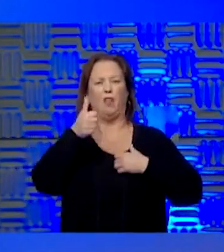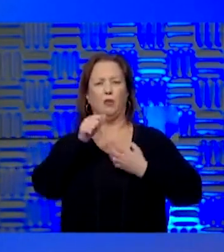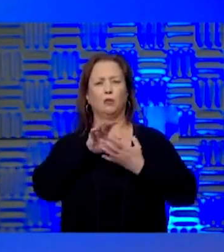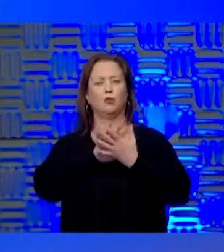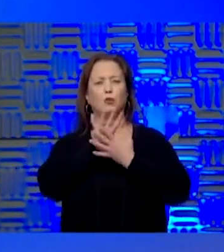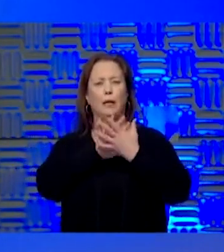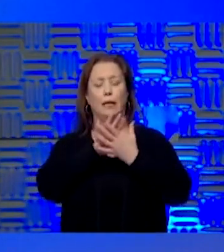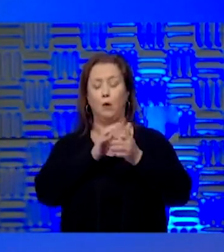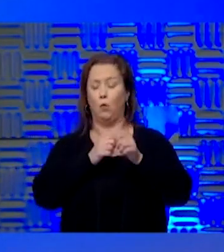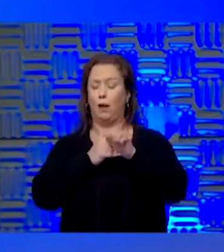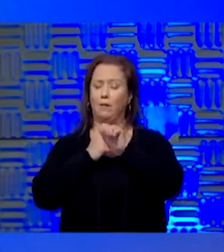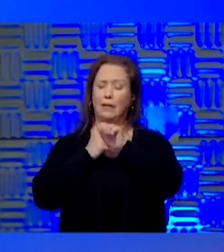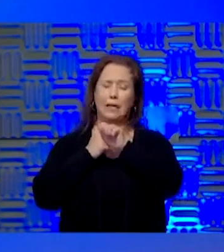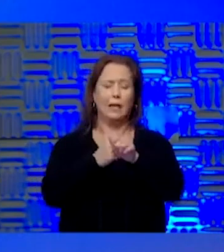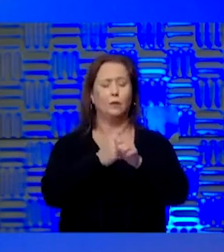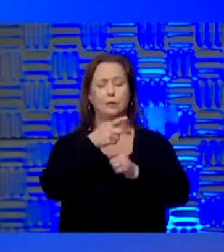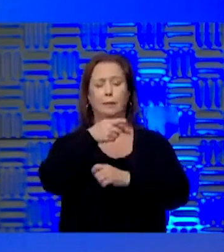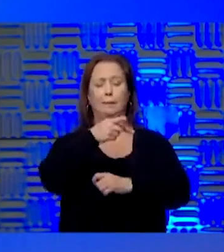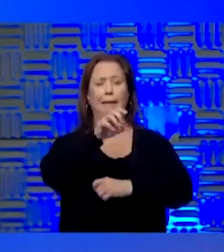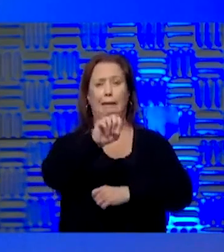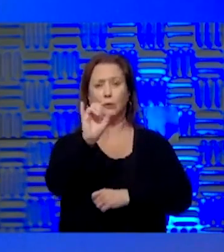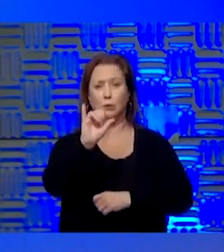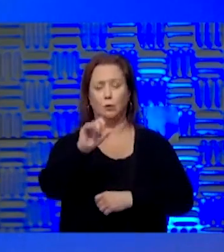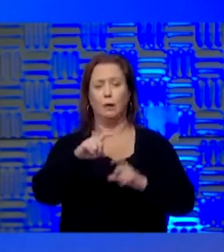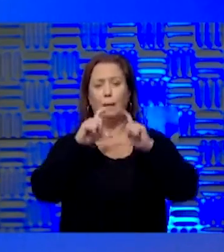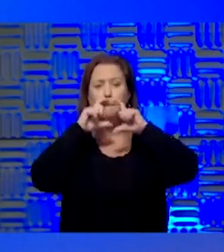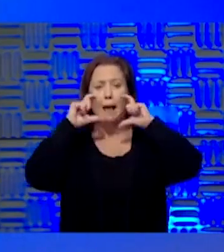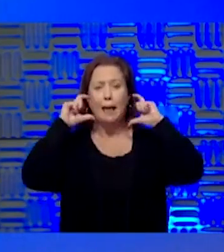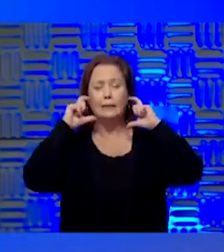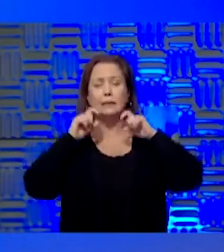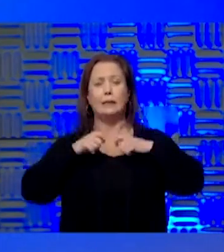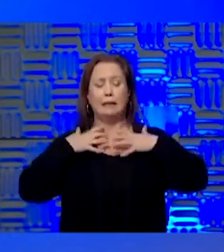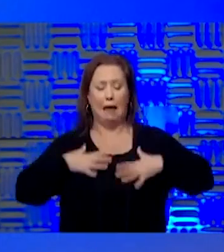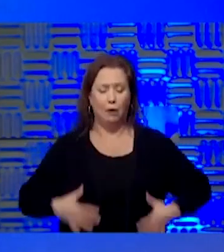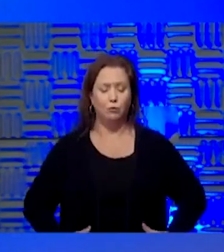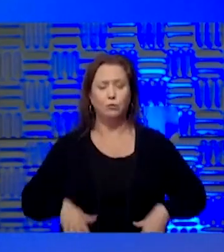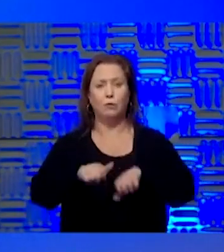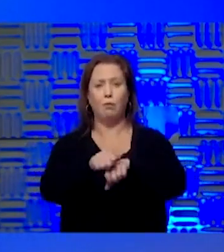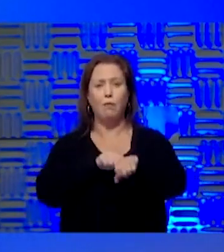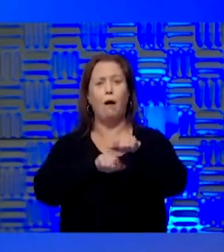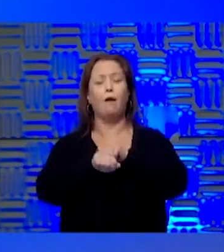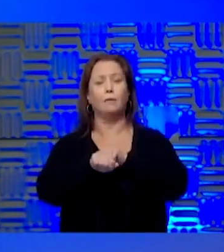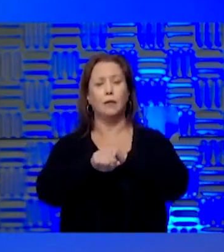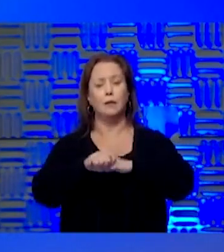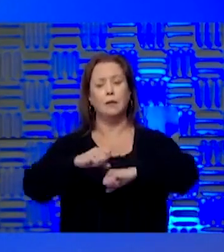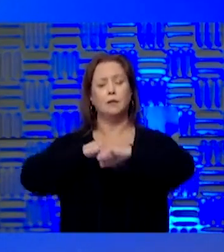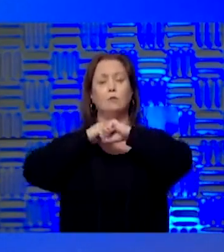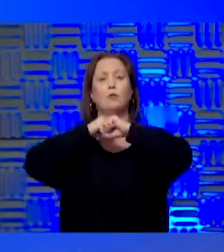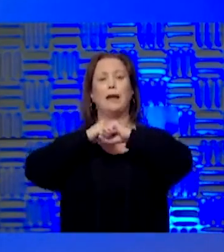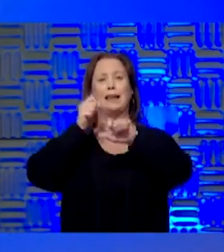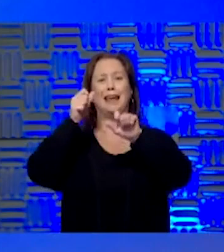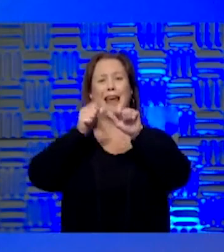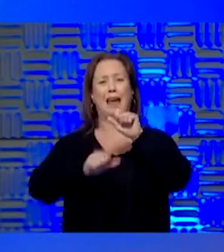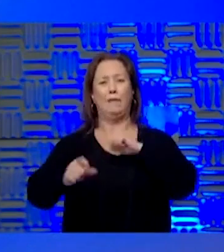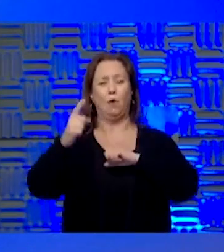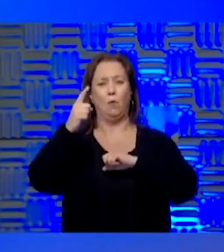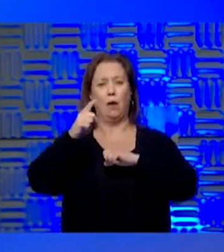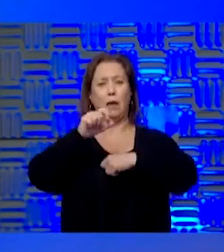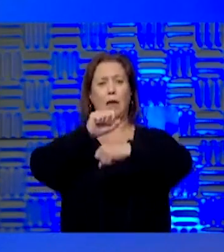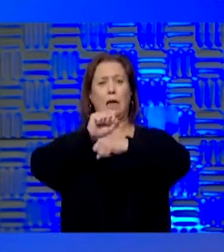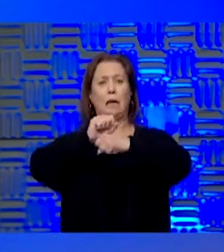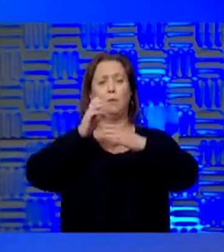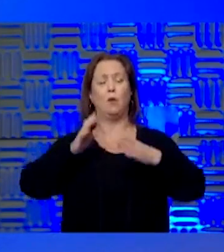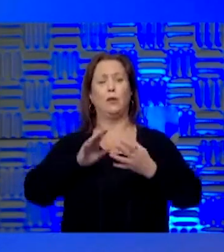strict adherence to PPE, masking, gowns, gloves, to protect every person. Employees